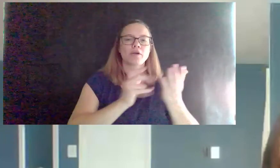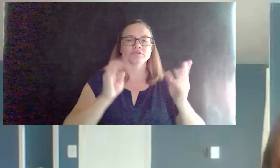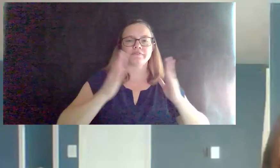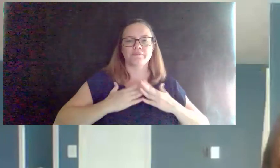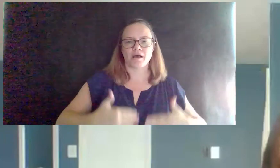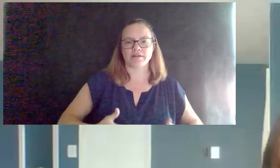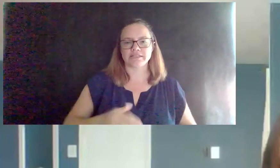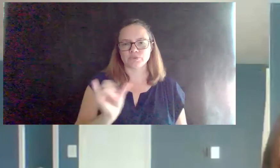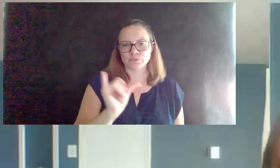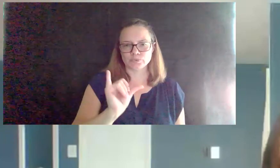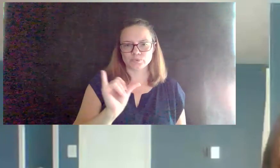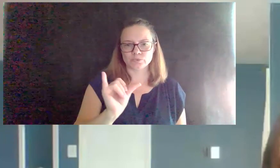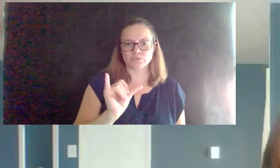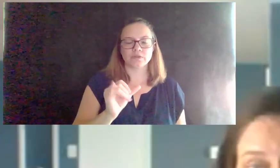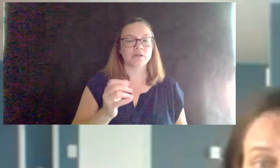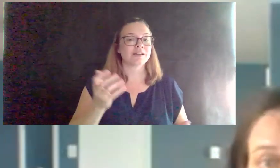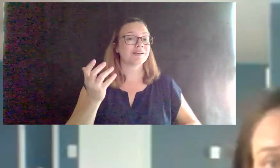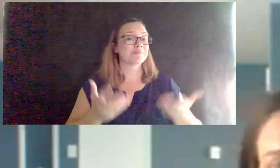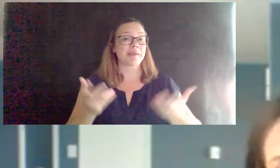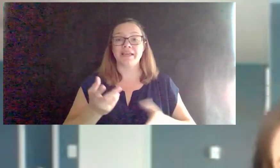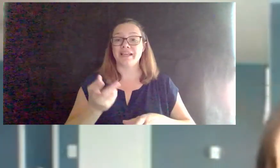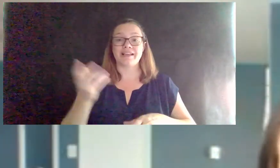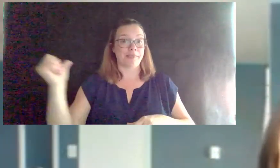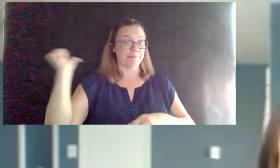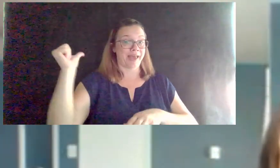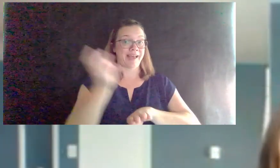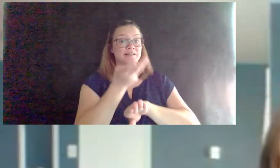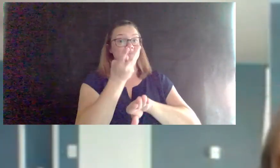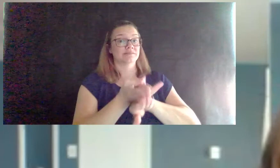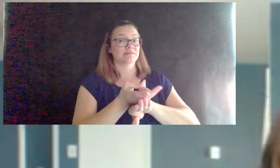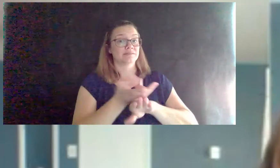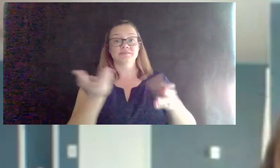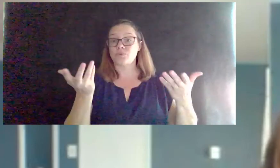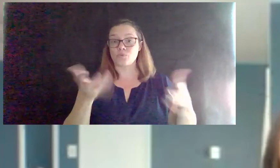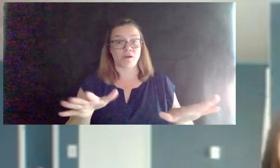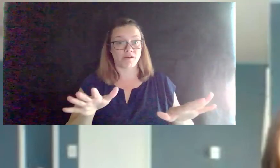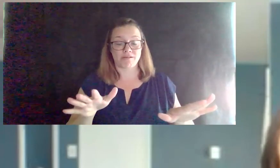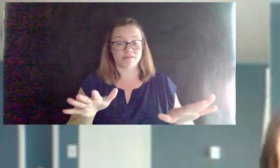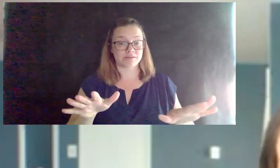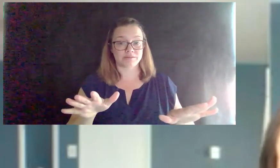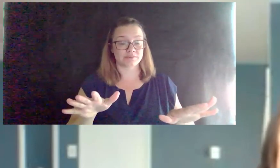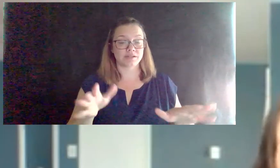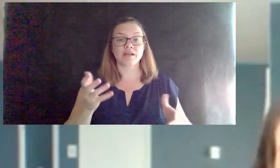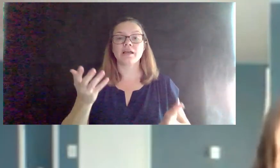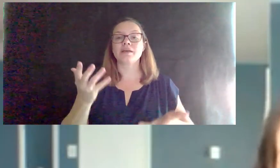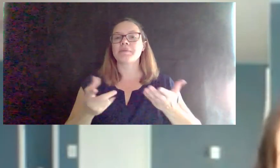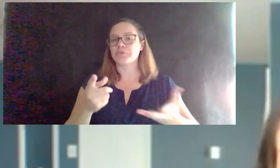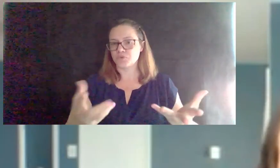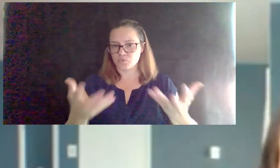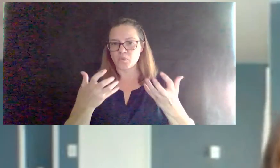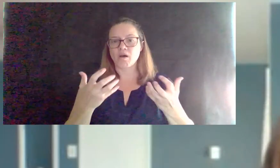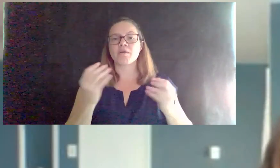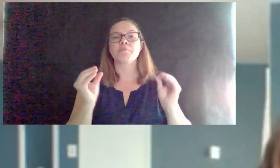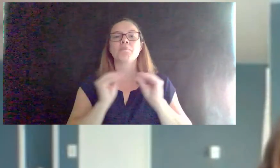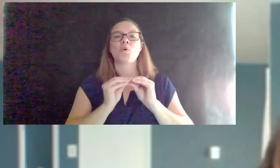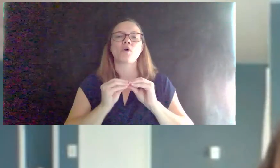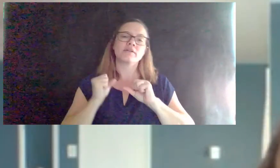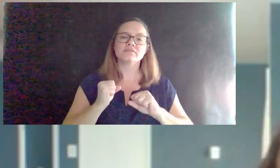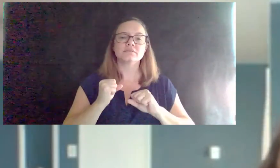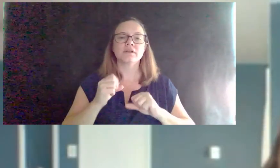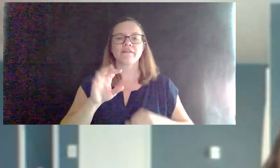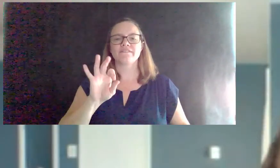Maybe you don't want to sleep on your back and using a pillow to support your back. You maybe would want a firmer pillow.